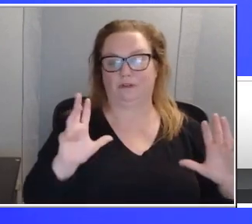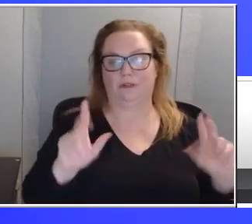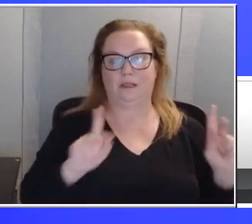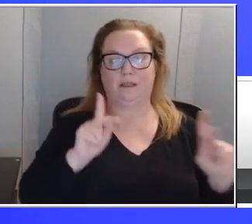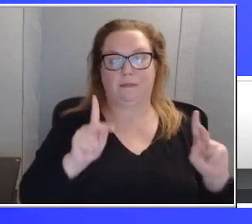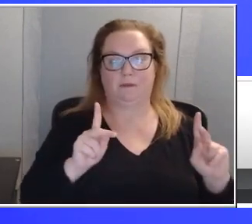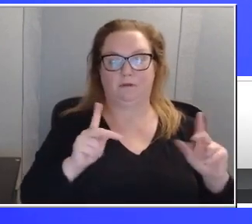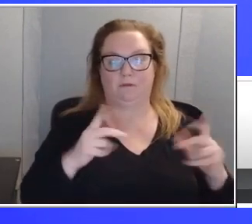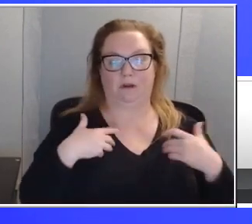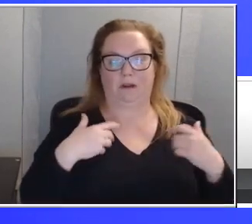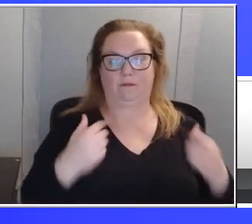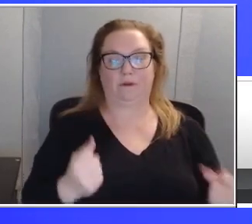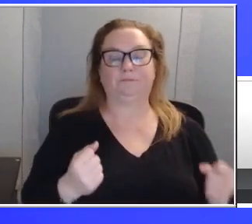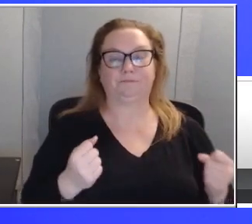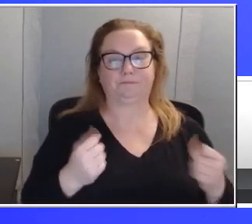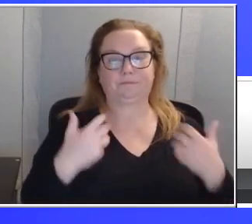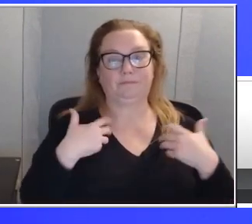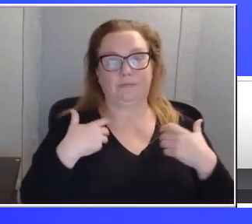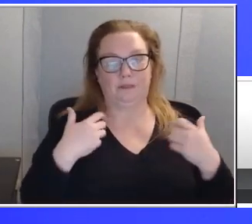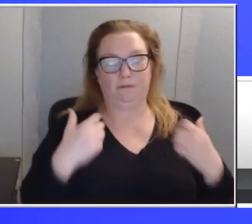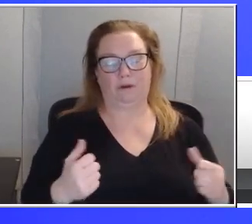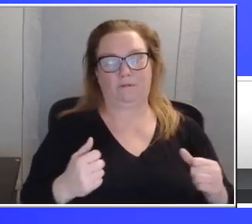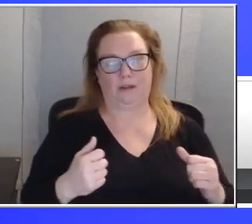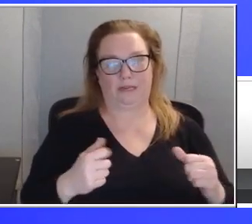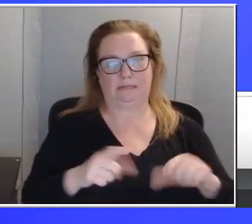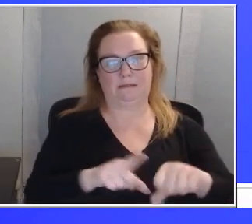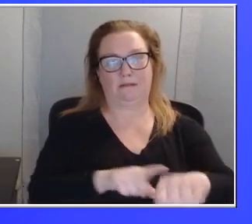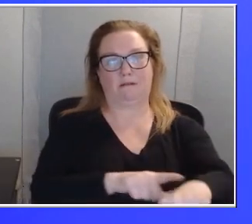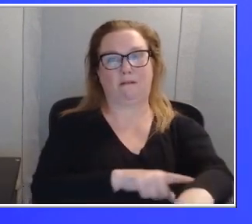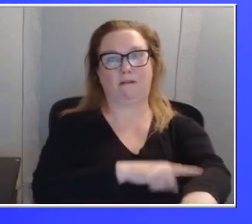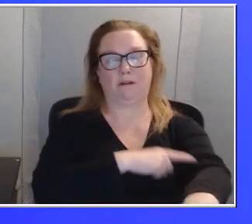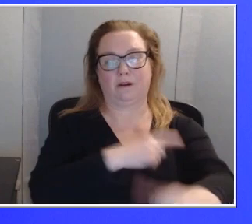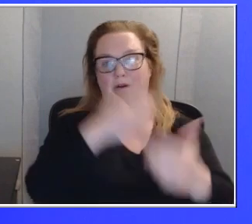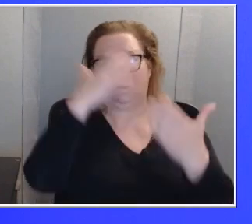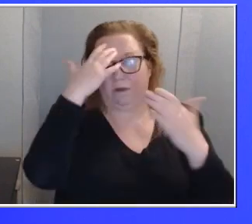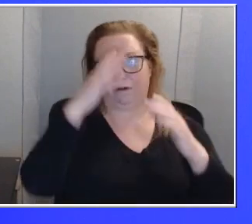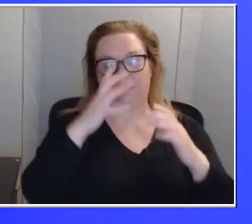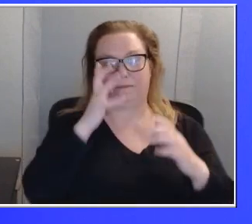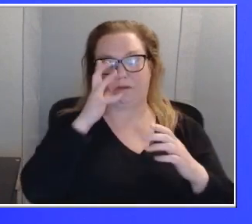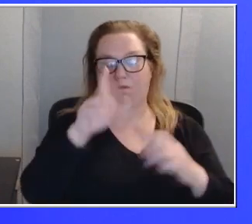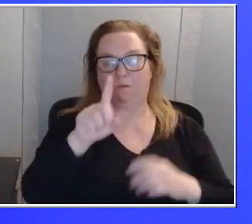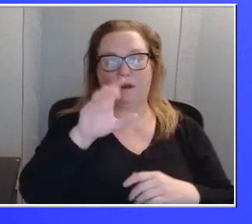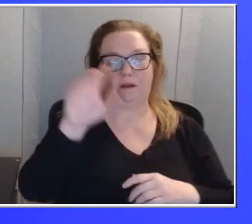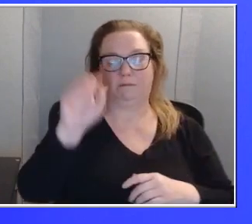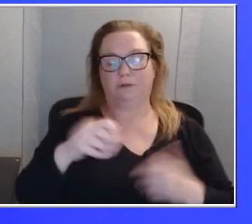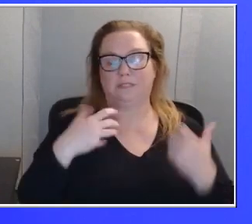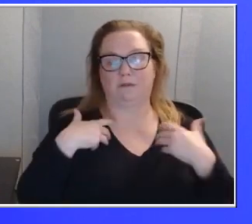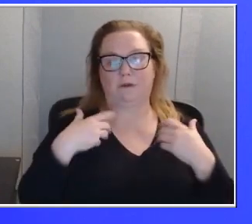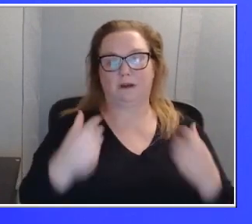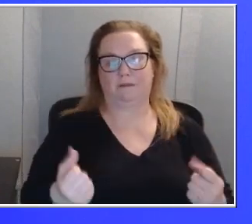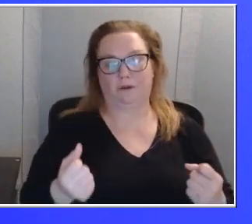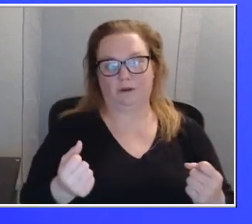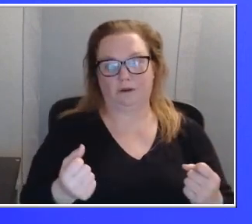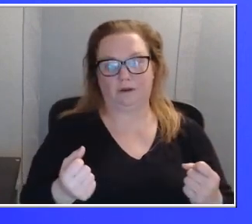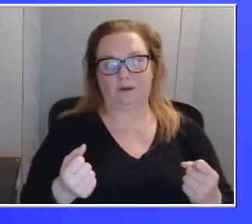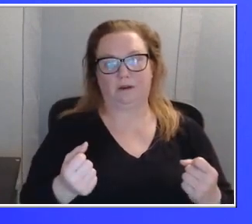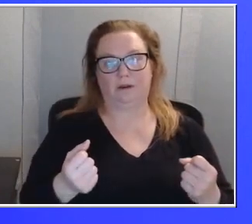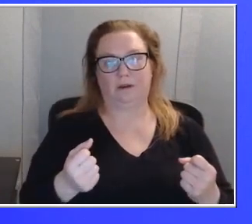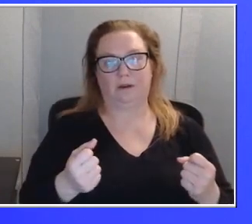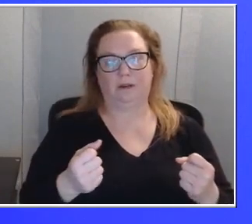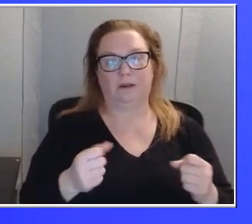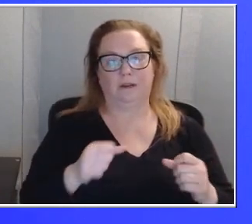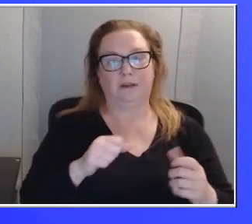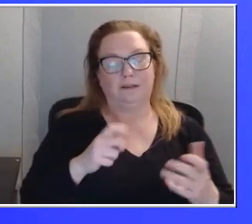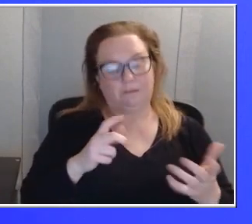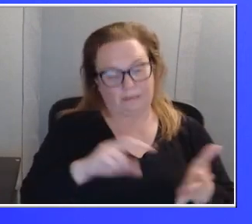lot of people, the recovery looks longer, and sometimes we don't know if they will ever fully recover, which does, just for a little plug,